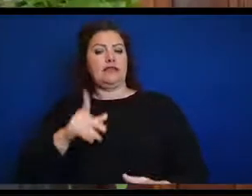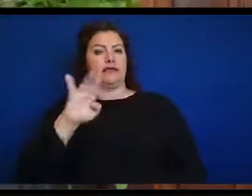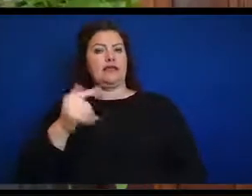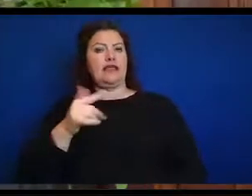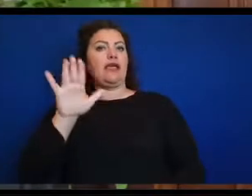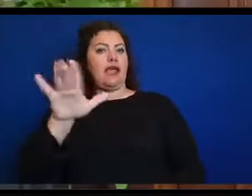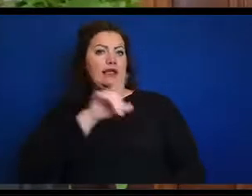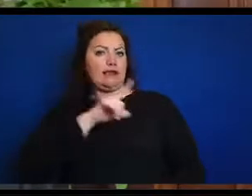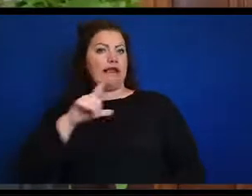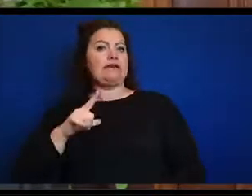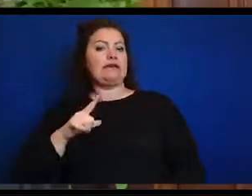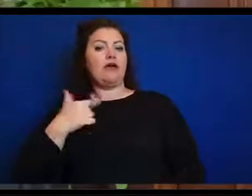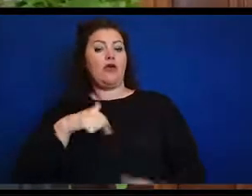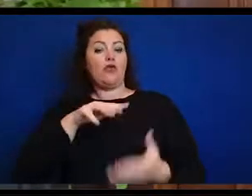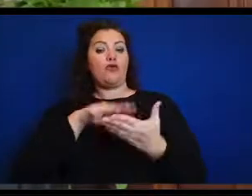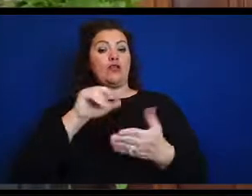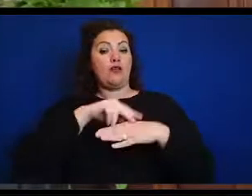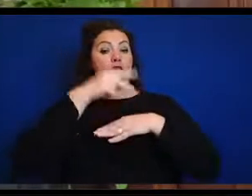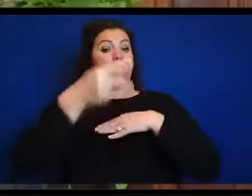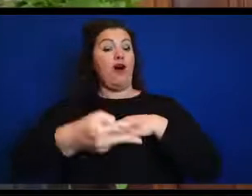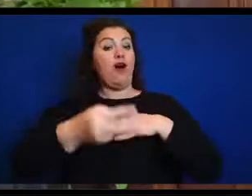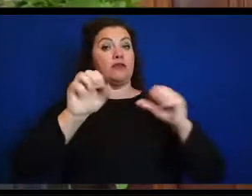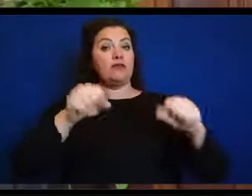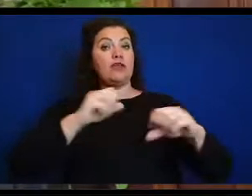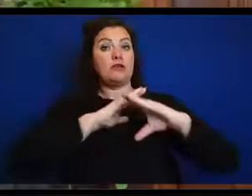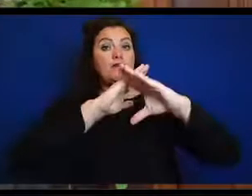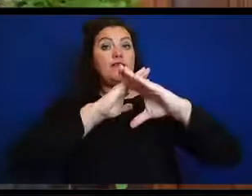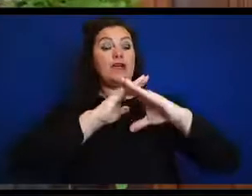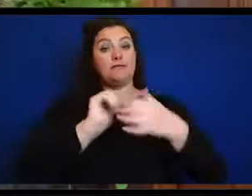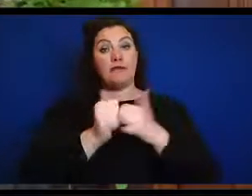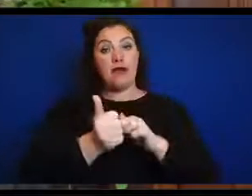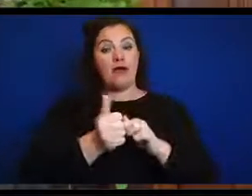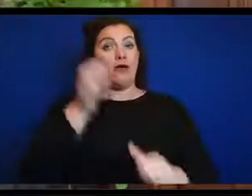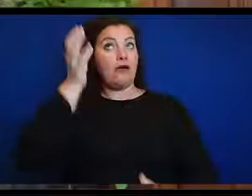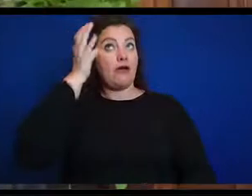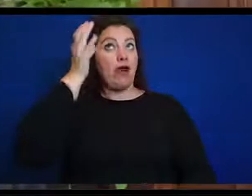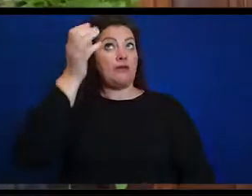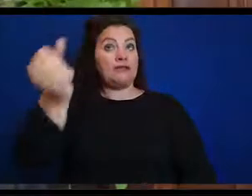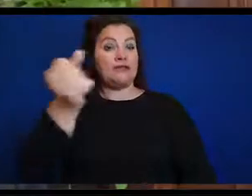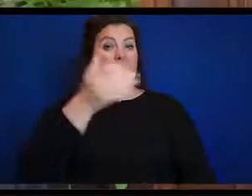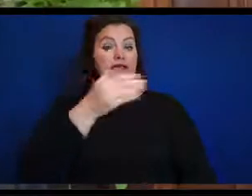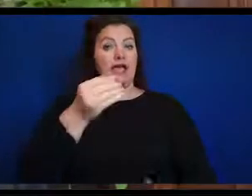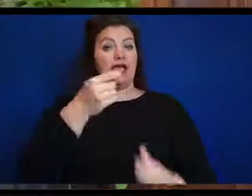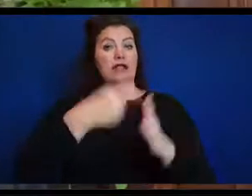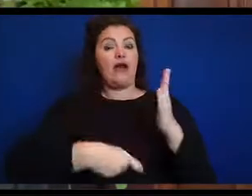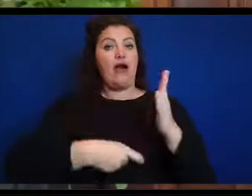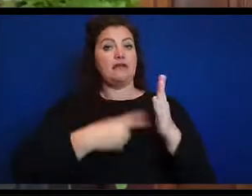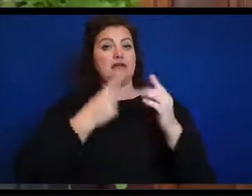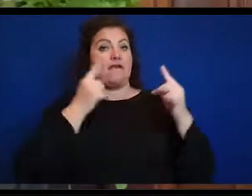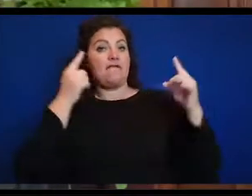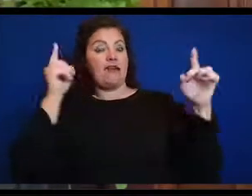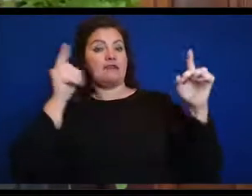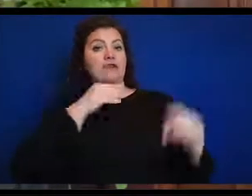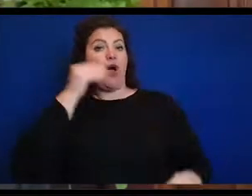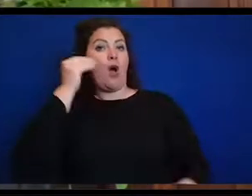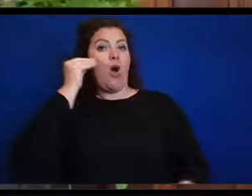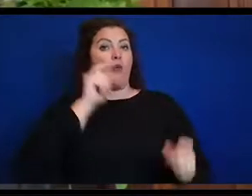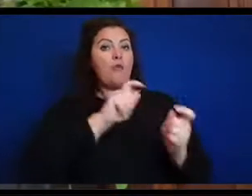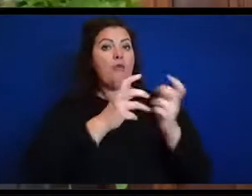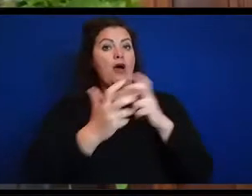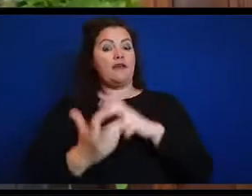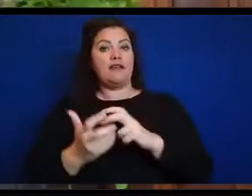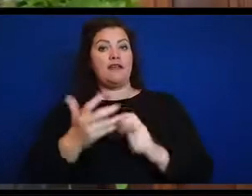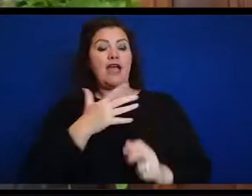legislation. We learned that falls can be prevented through common sense and cost-effective home modifications